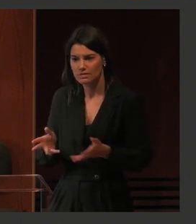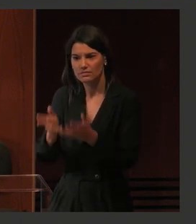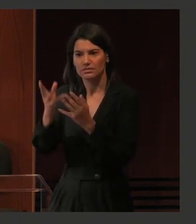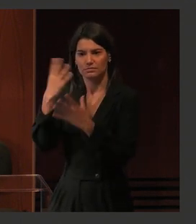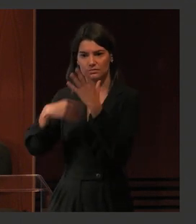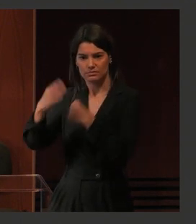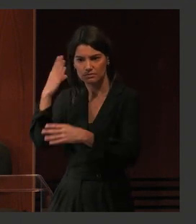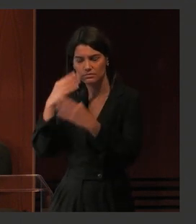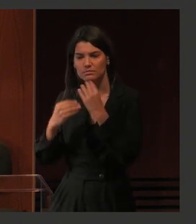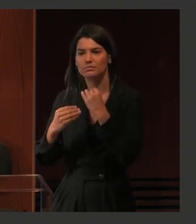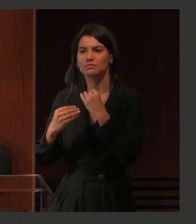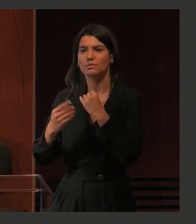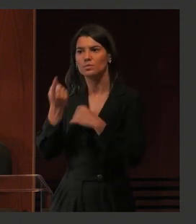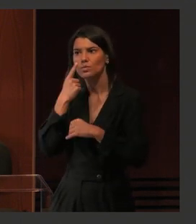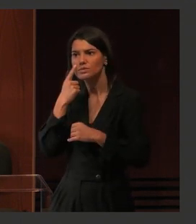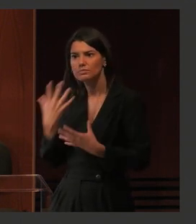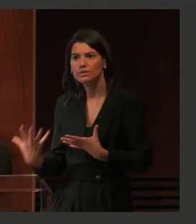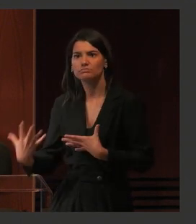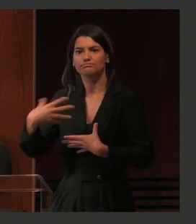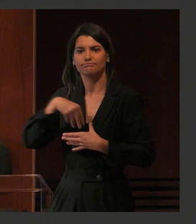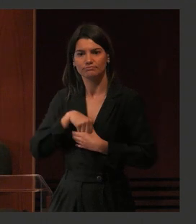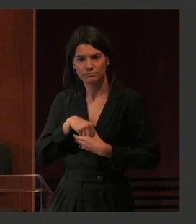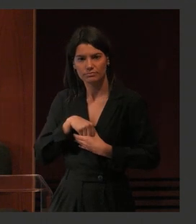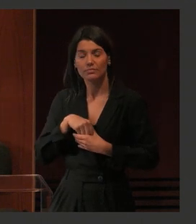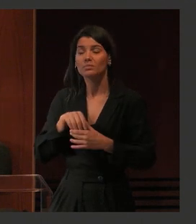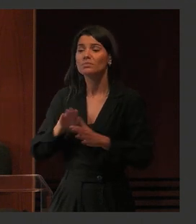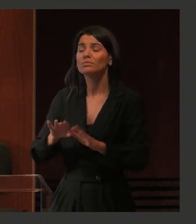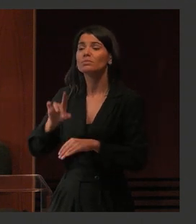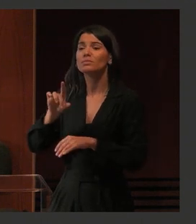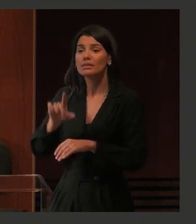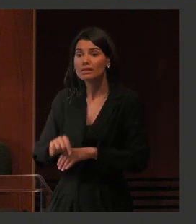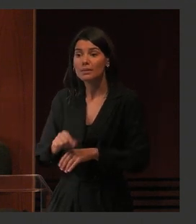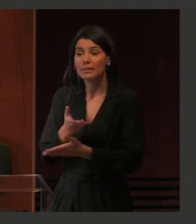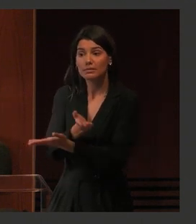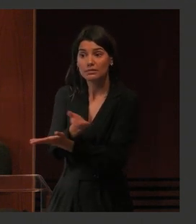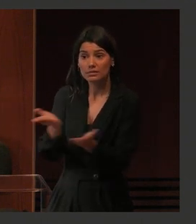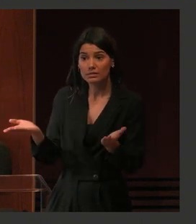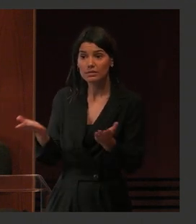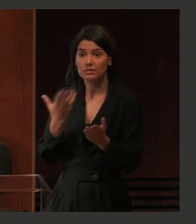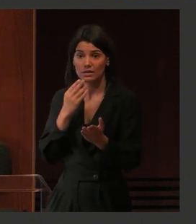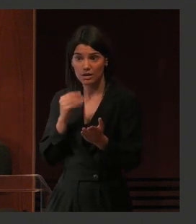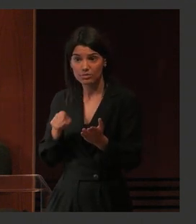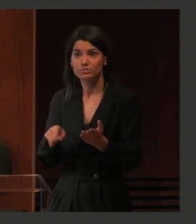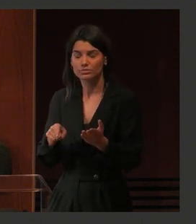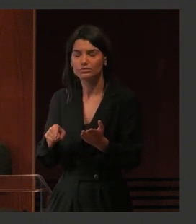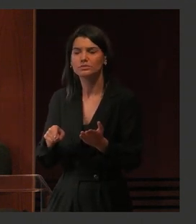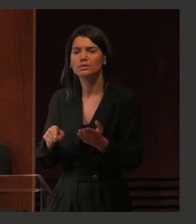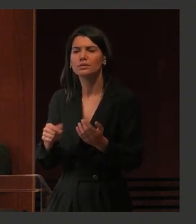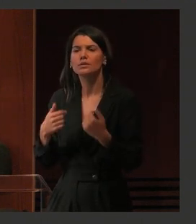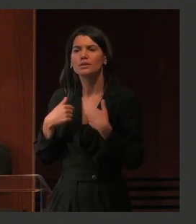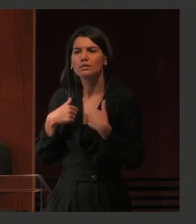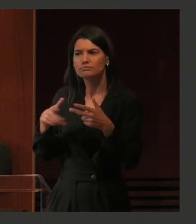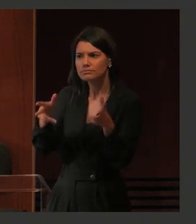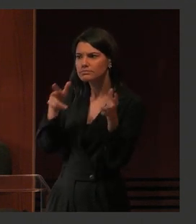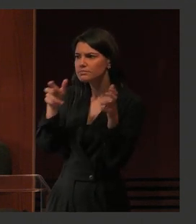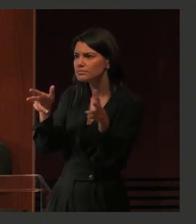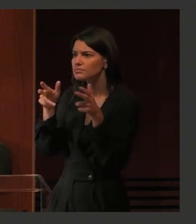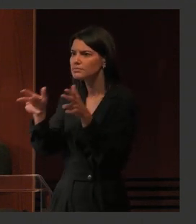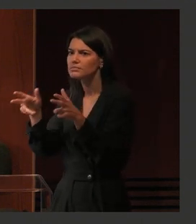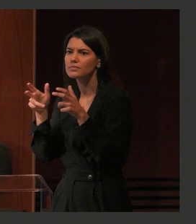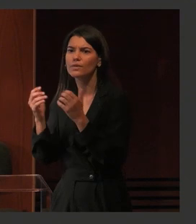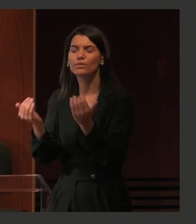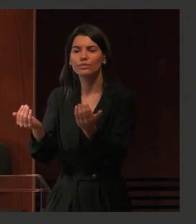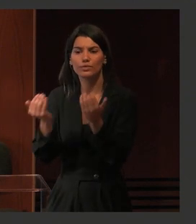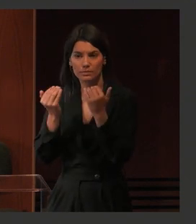but also to become consumers of information that are discerning the information that they